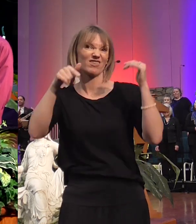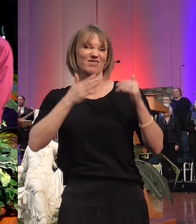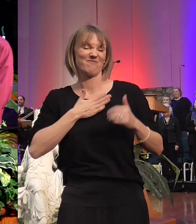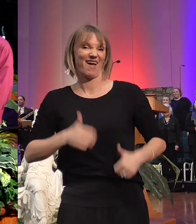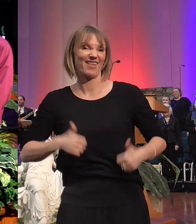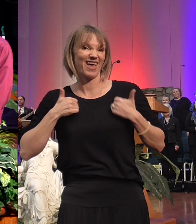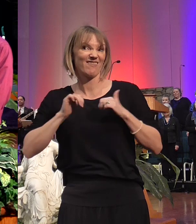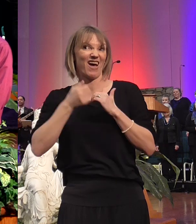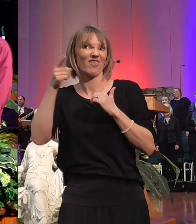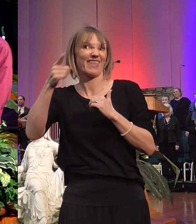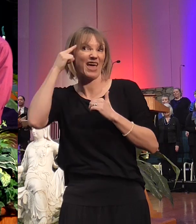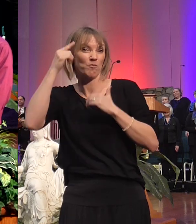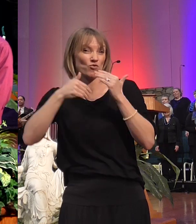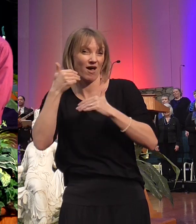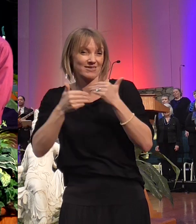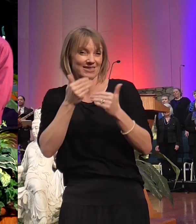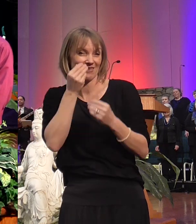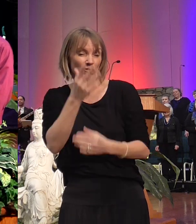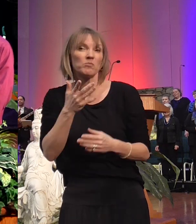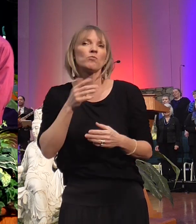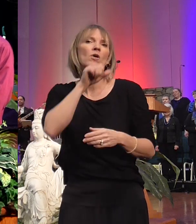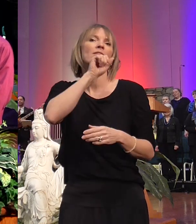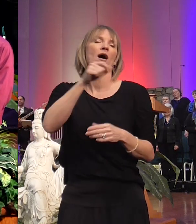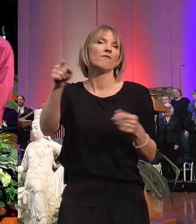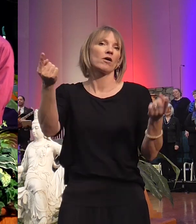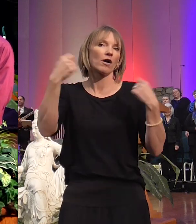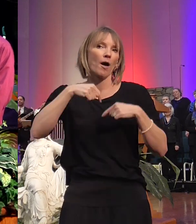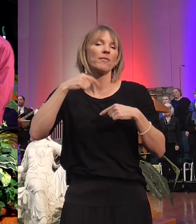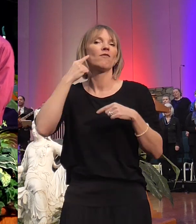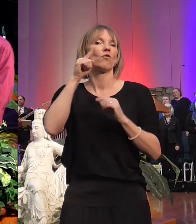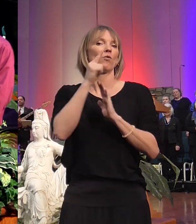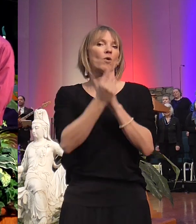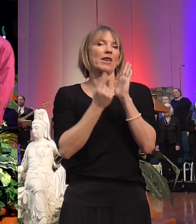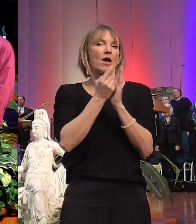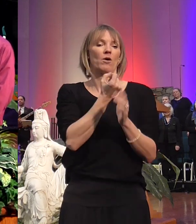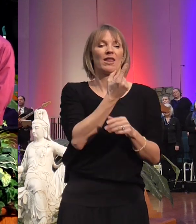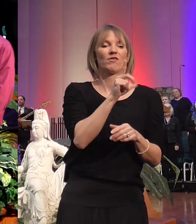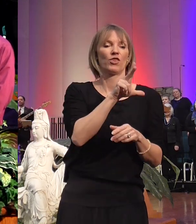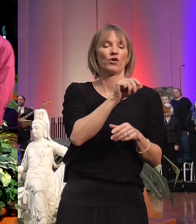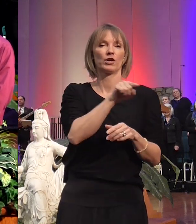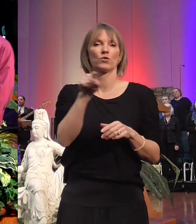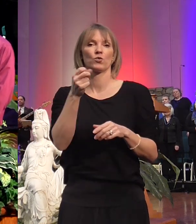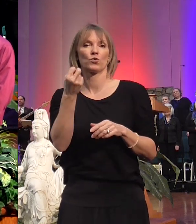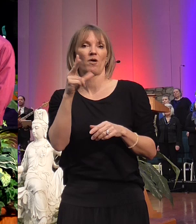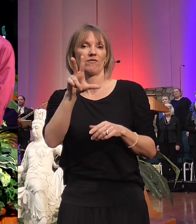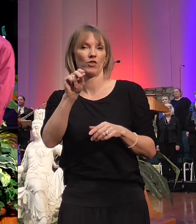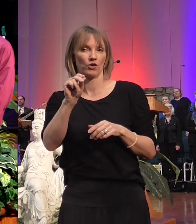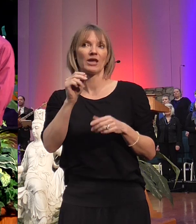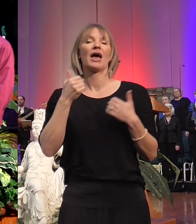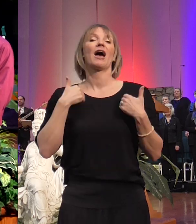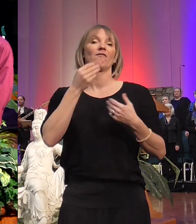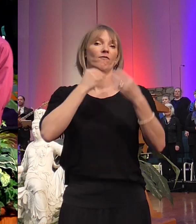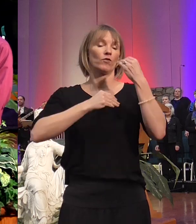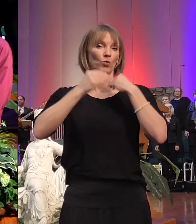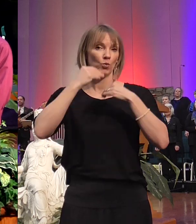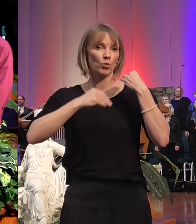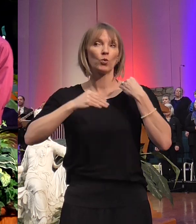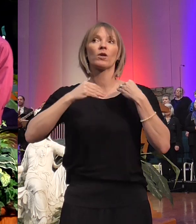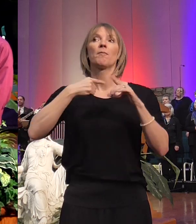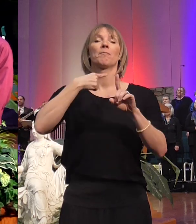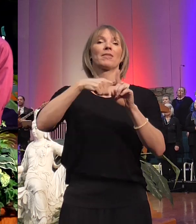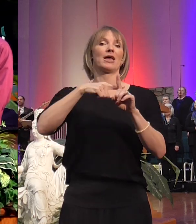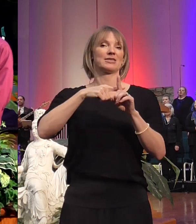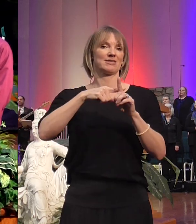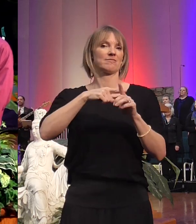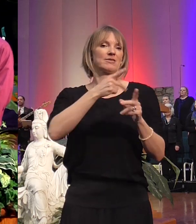and how they process information. So we'd love to have you all come down. It's for an hour, 11:30 to 12:30. There is food and